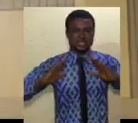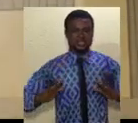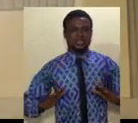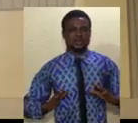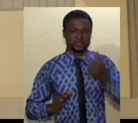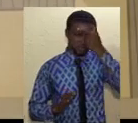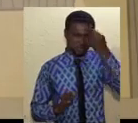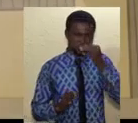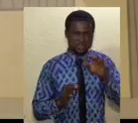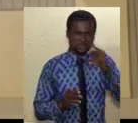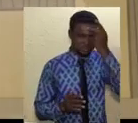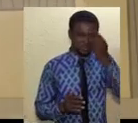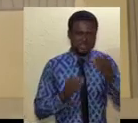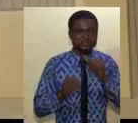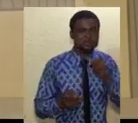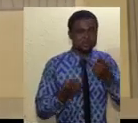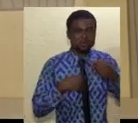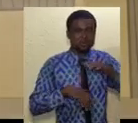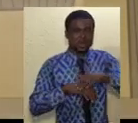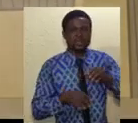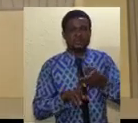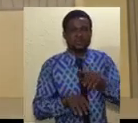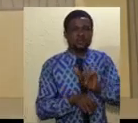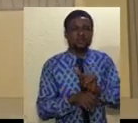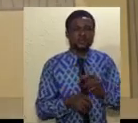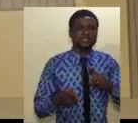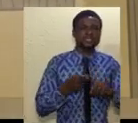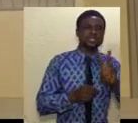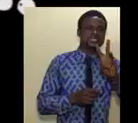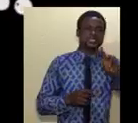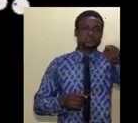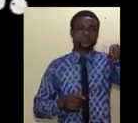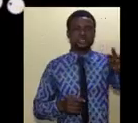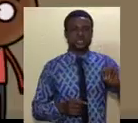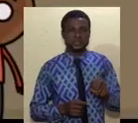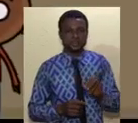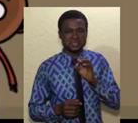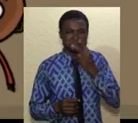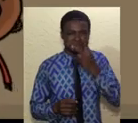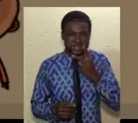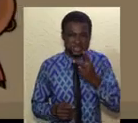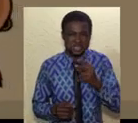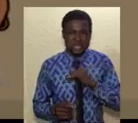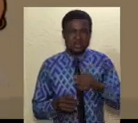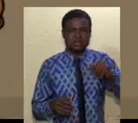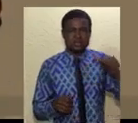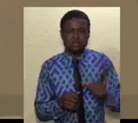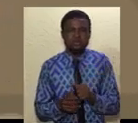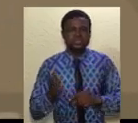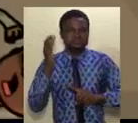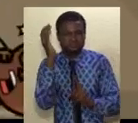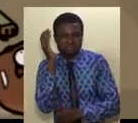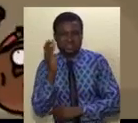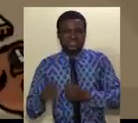neighbor's apartment because his aunt does not come till 6 p.m. during the working days. His aunt came home last week Friday and